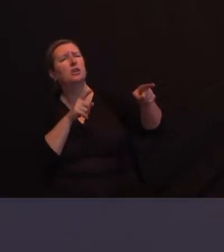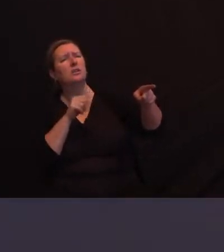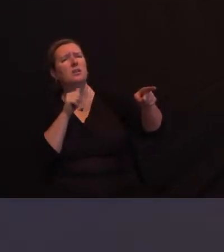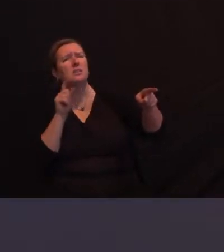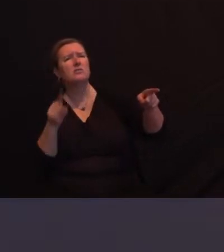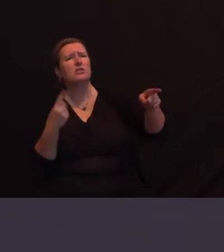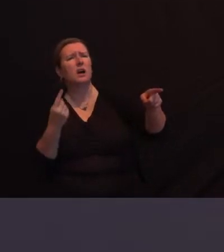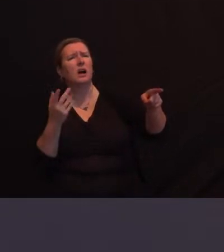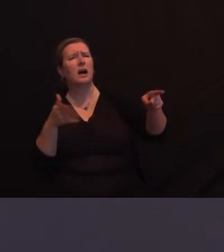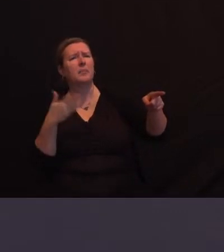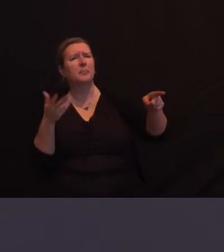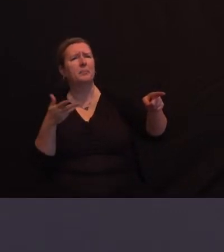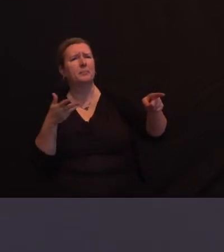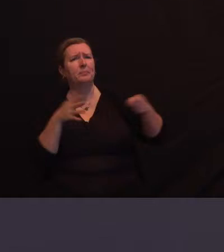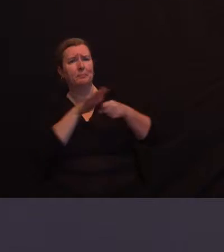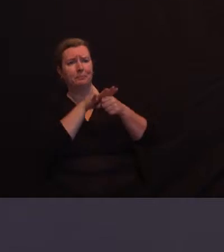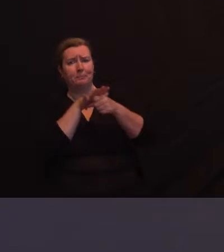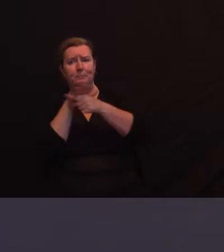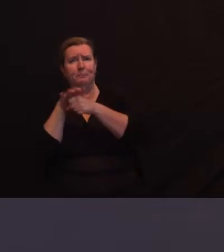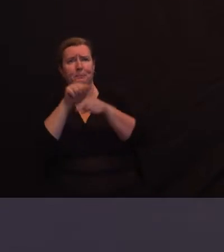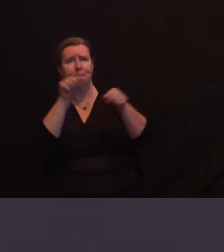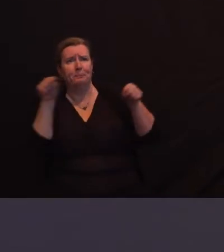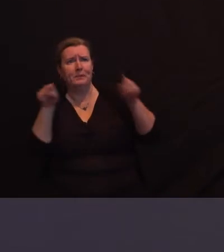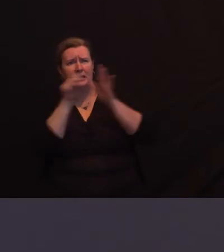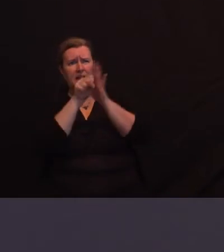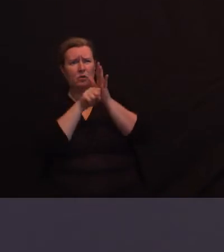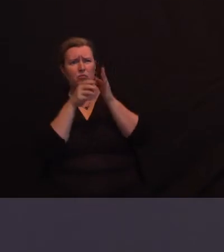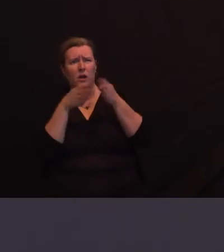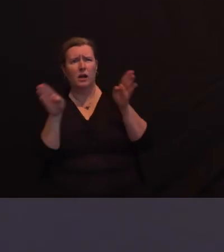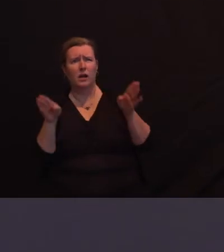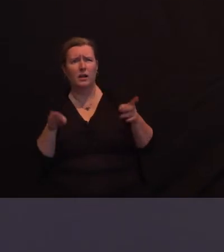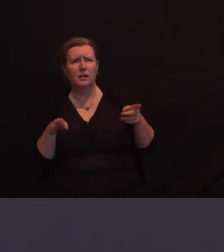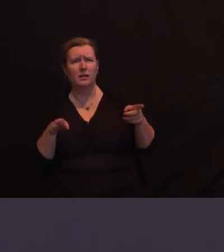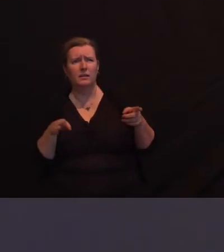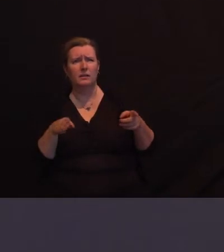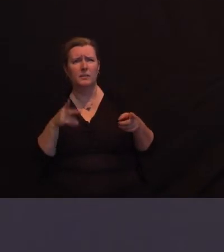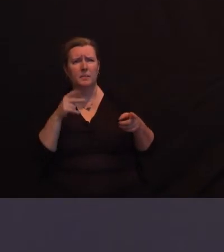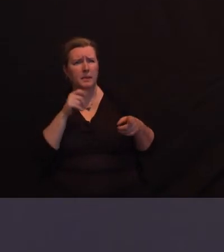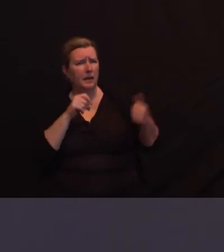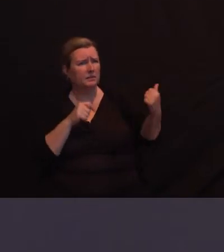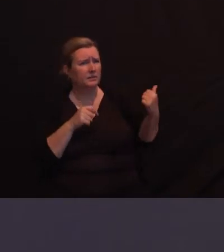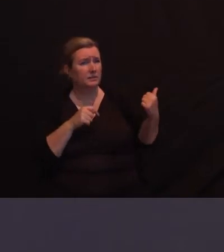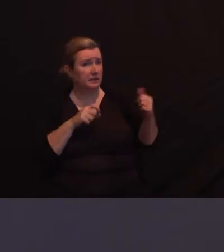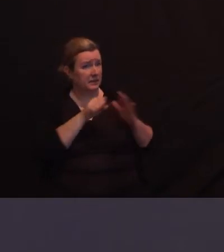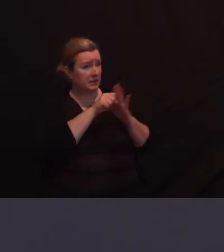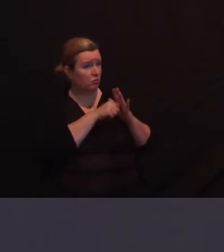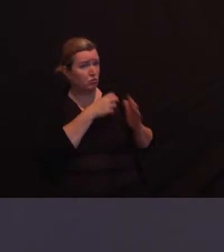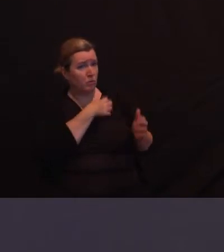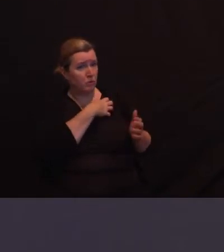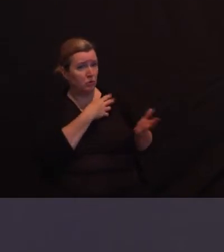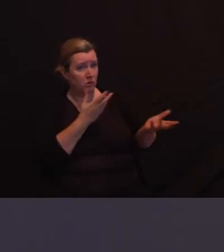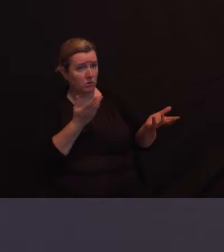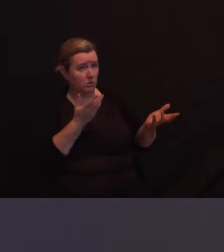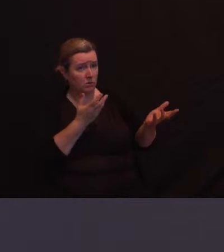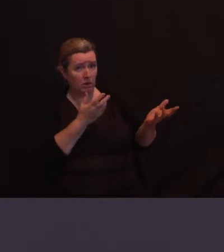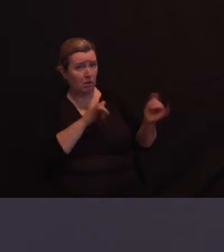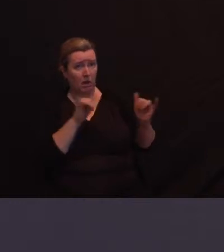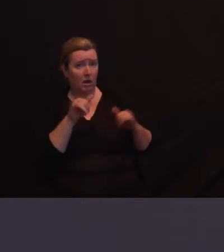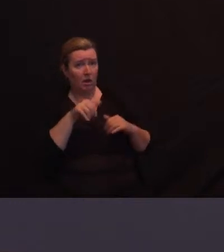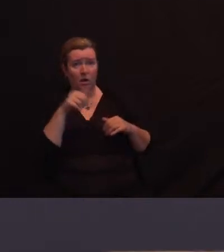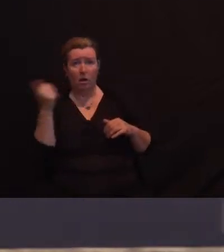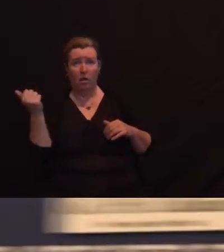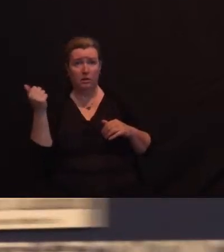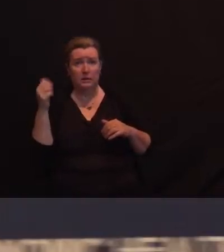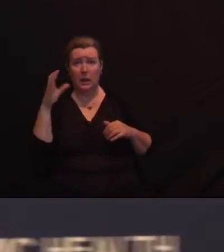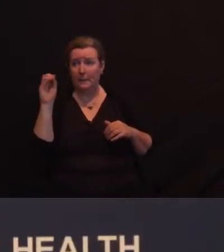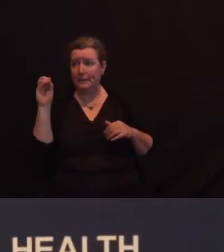noise around that. Pat, troopers. Yeah, I would say just like any other workplace policy that they